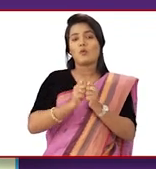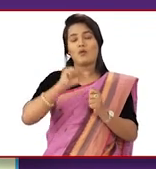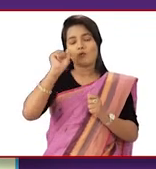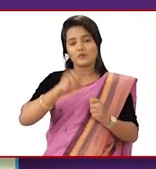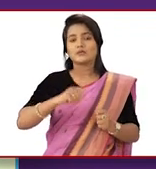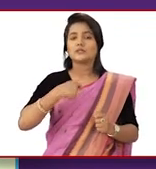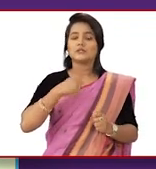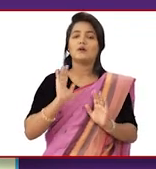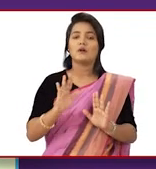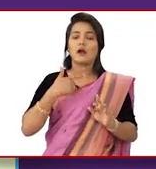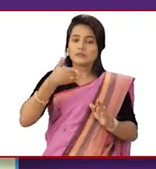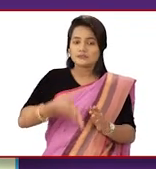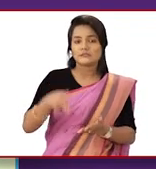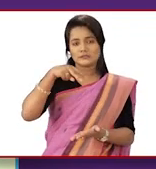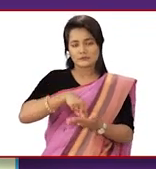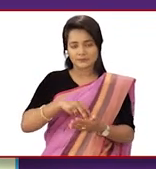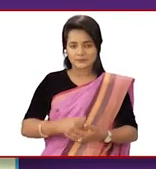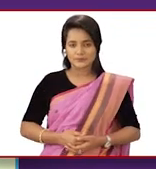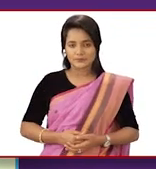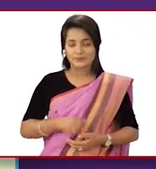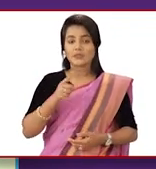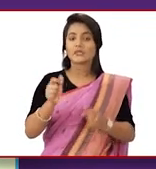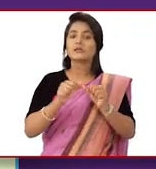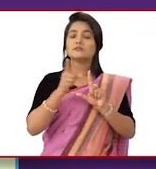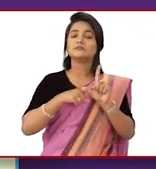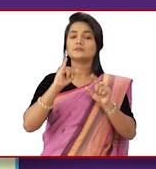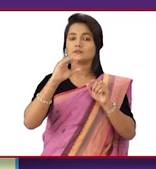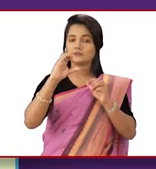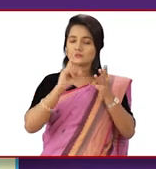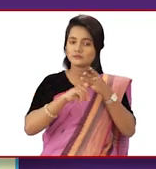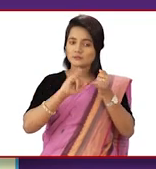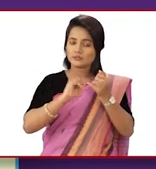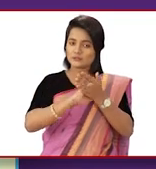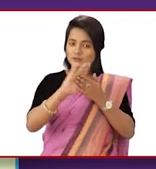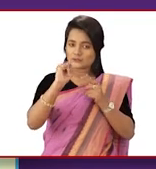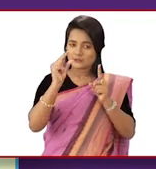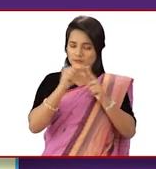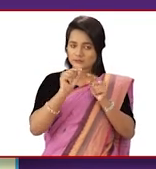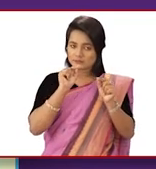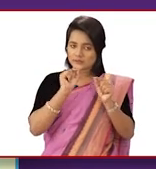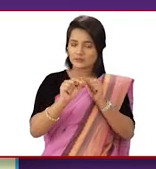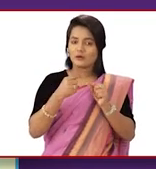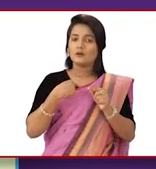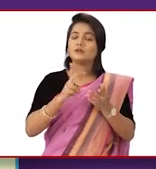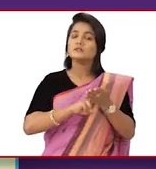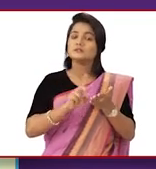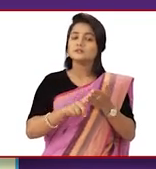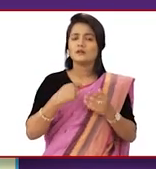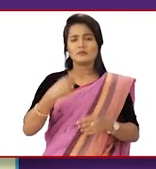me and made me who I am today. But that's the kind of allyship we need to move forward. And I think